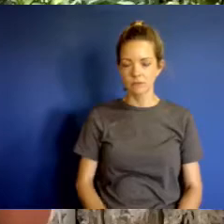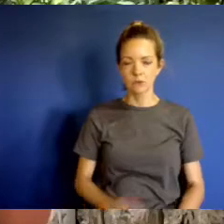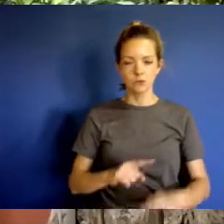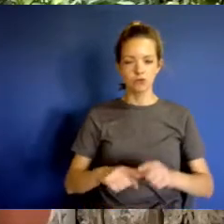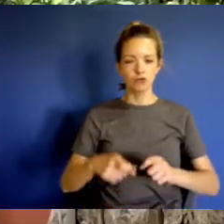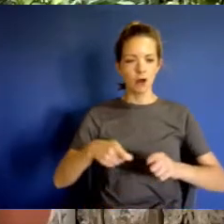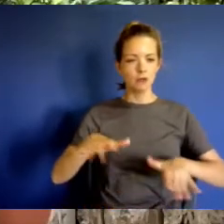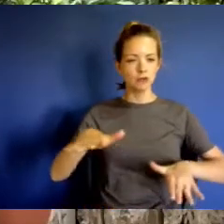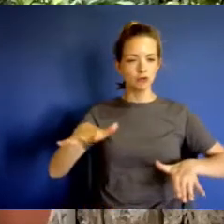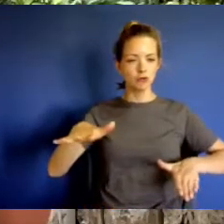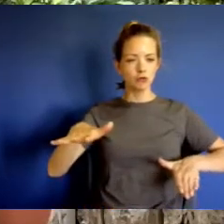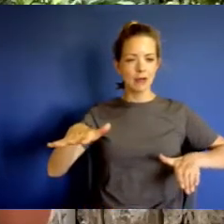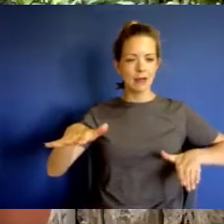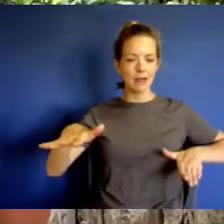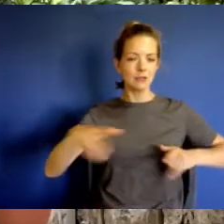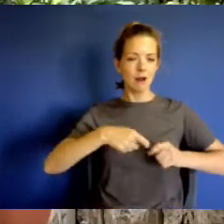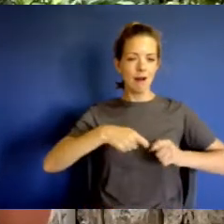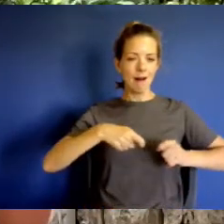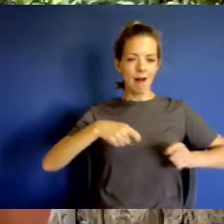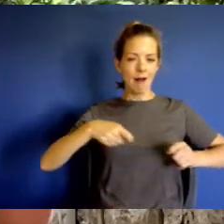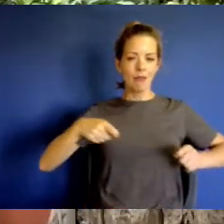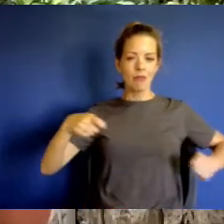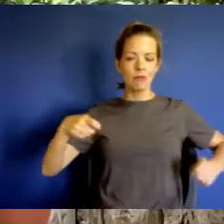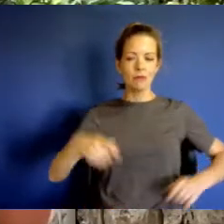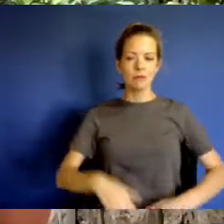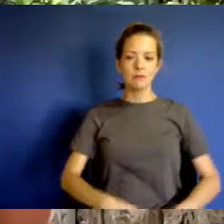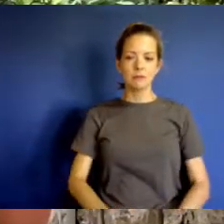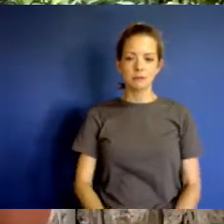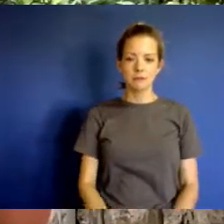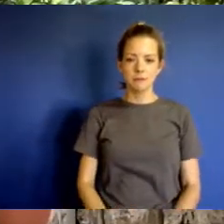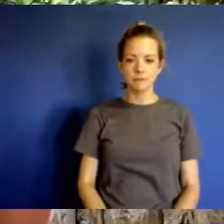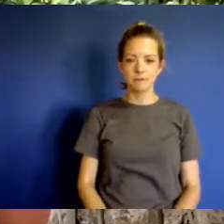Lots of length down the back of the body.